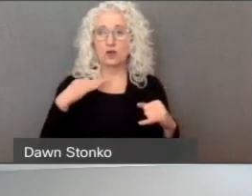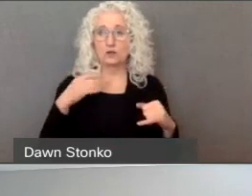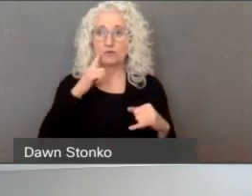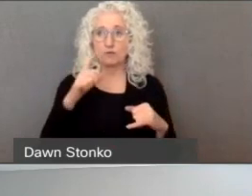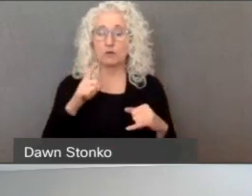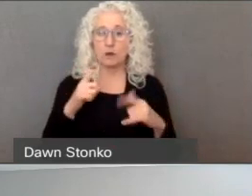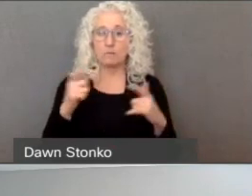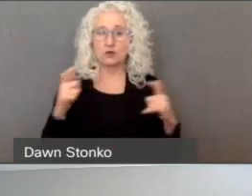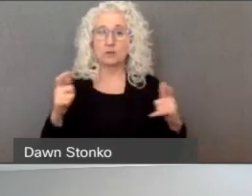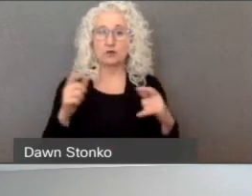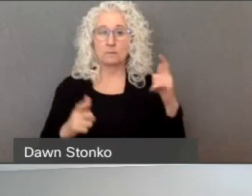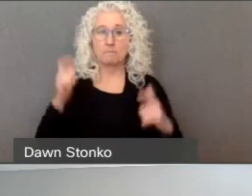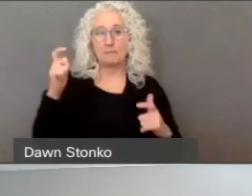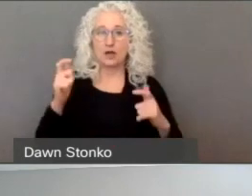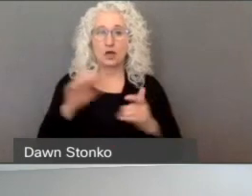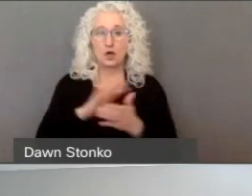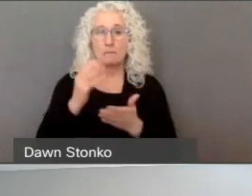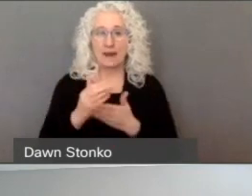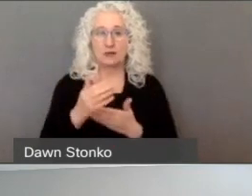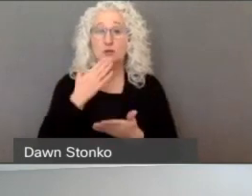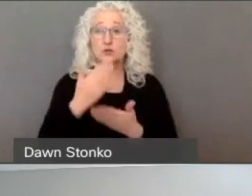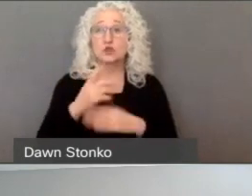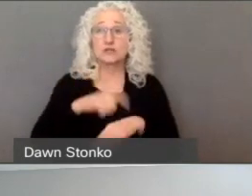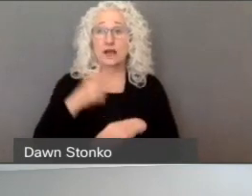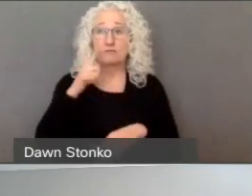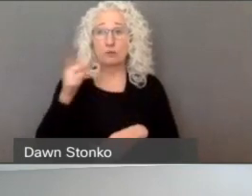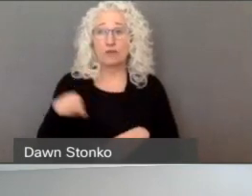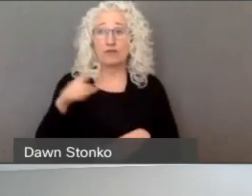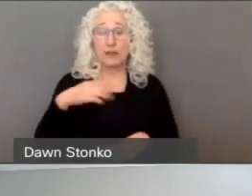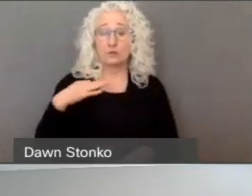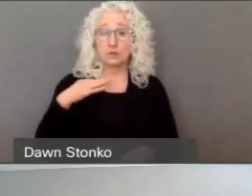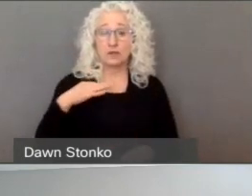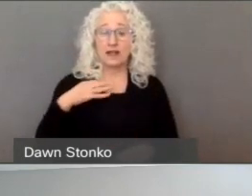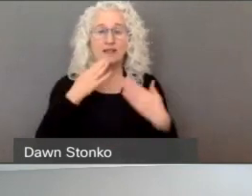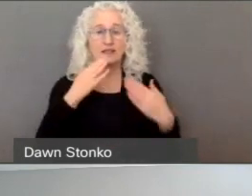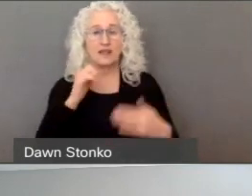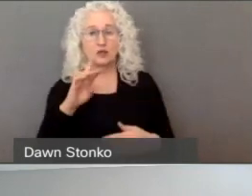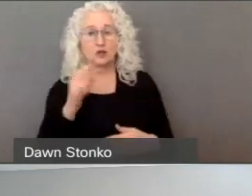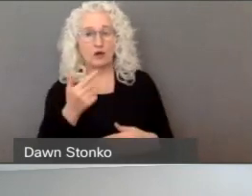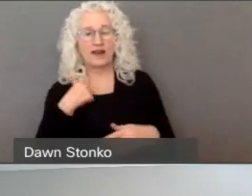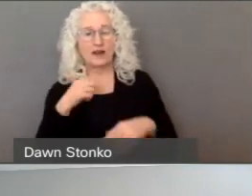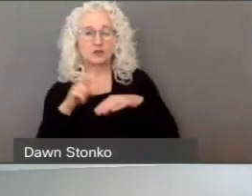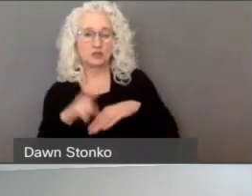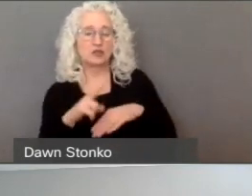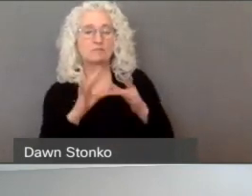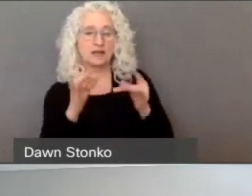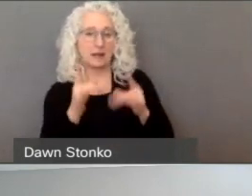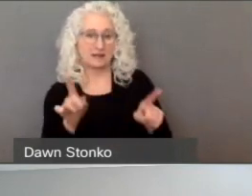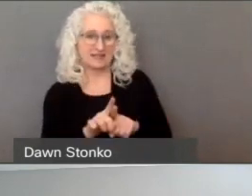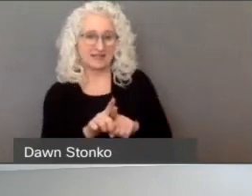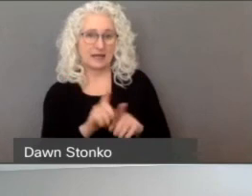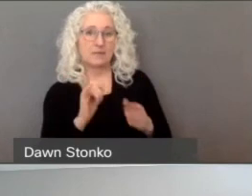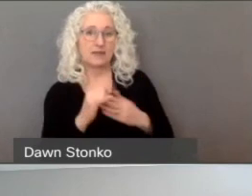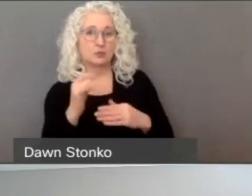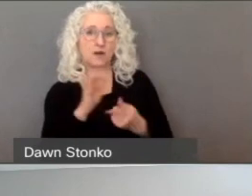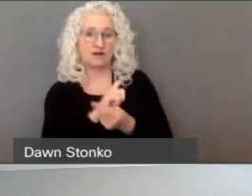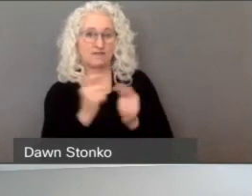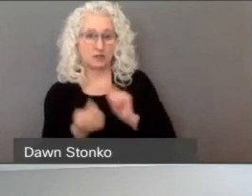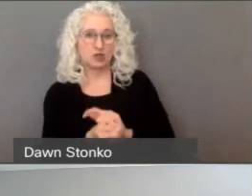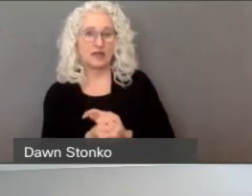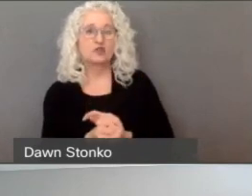time for them to apply. Right. Thank you, Craig. There, I was going to jump in and make those comments. So that's one of the